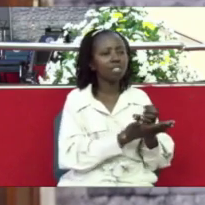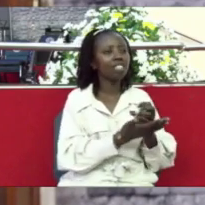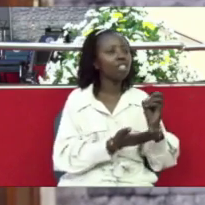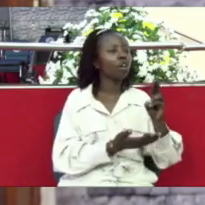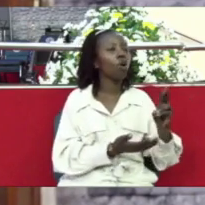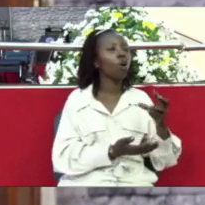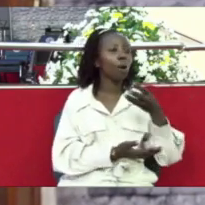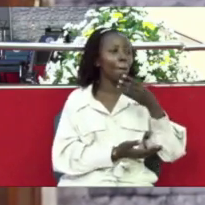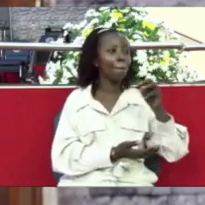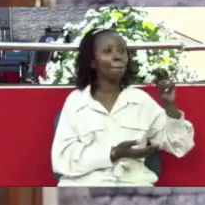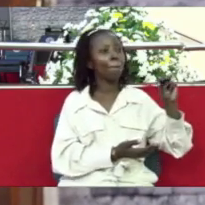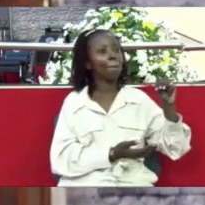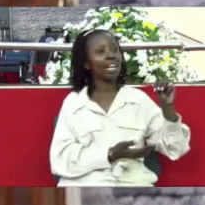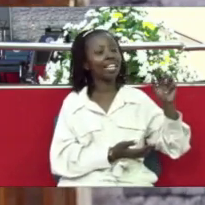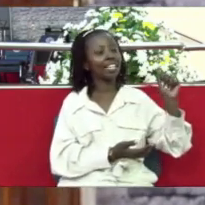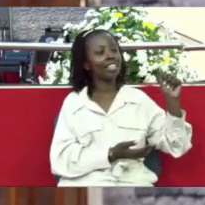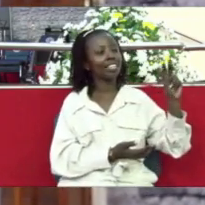So when they got hungry